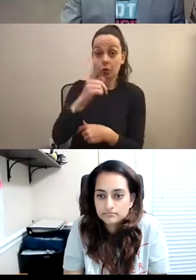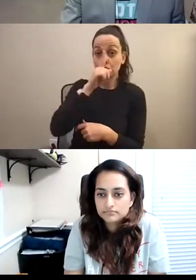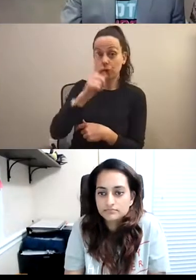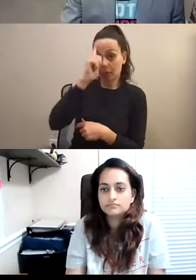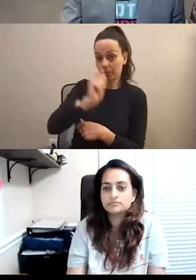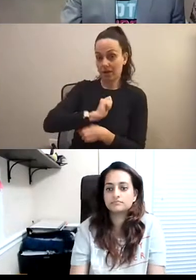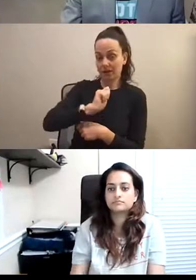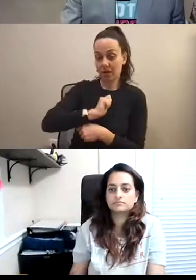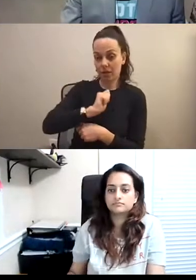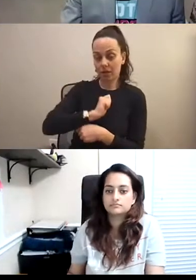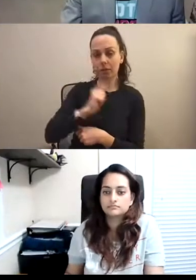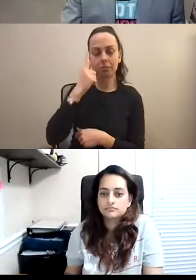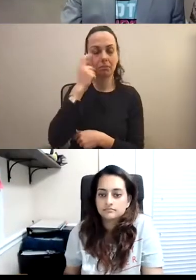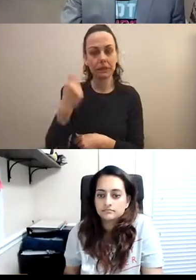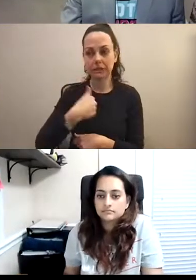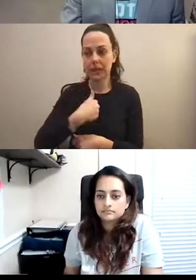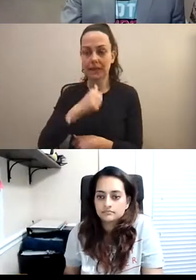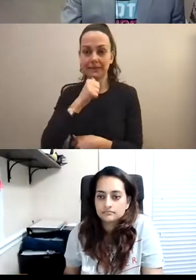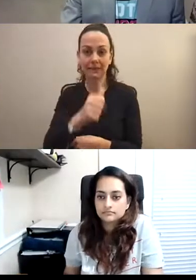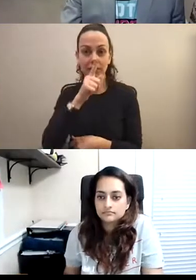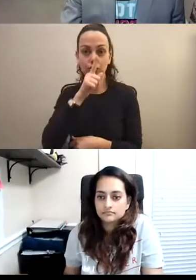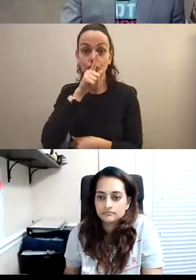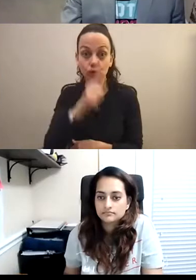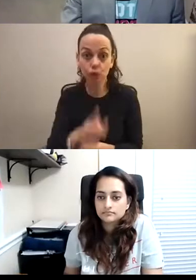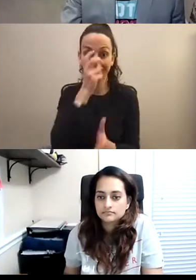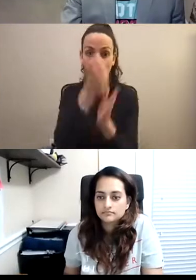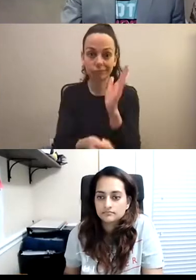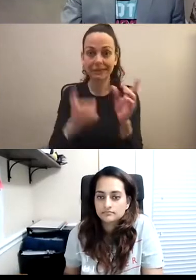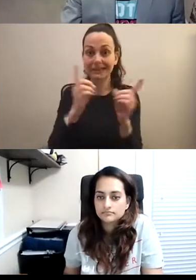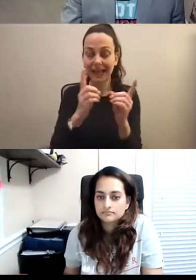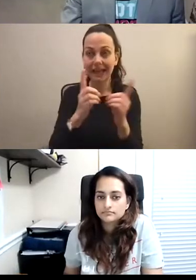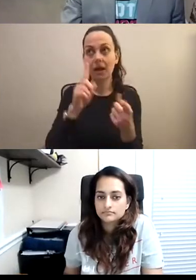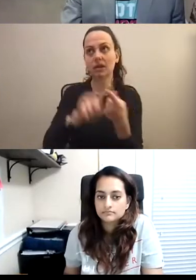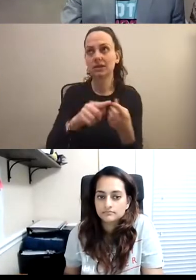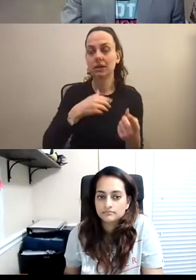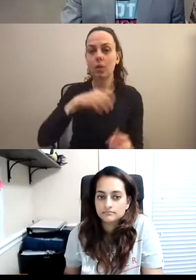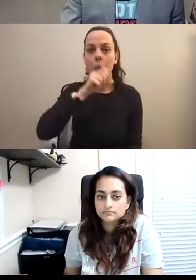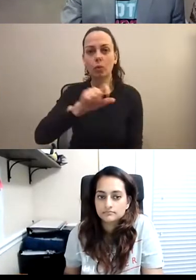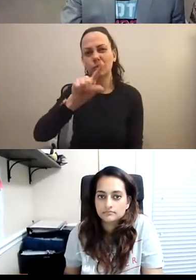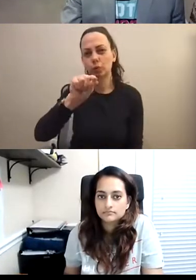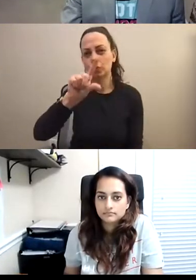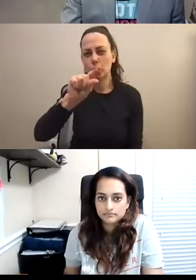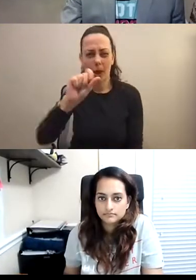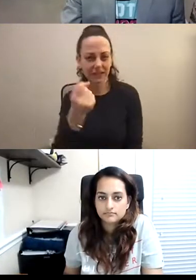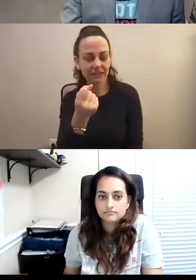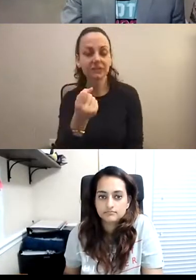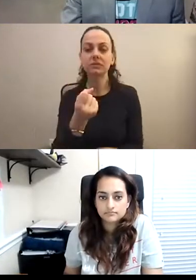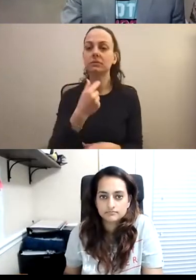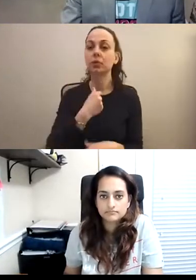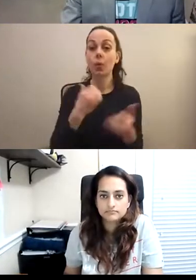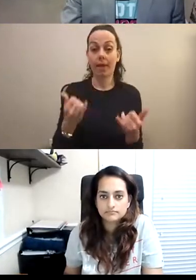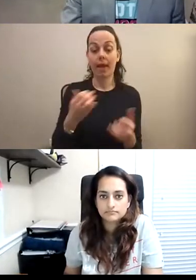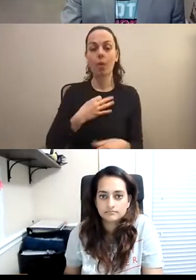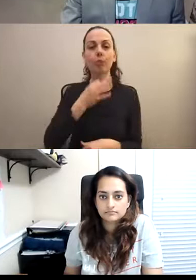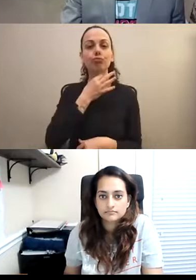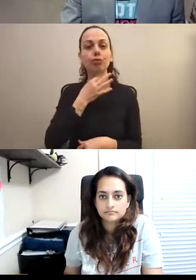myself because I didn't truly enter the dating scene till I was in my 20s. So I'm curious,